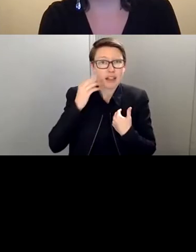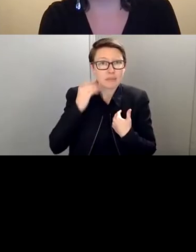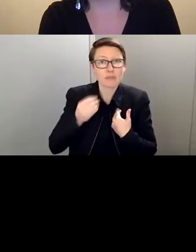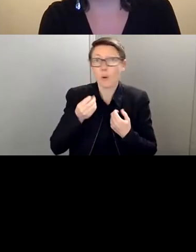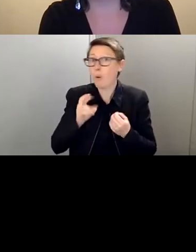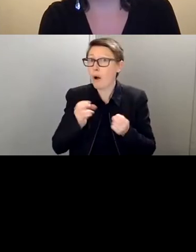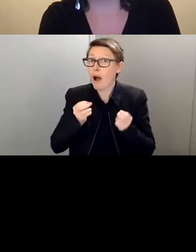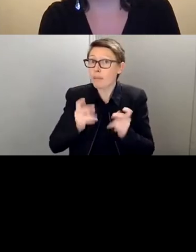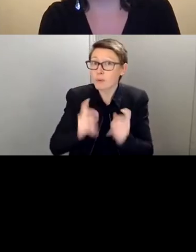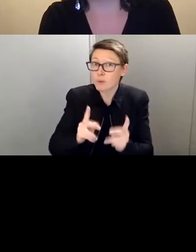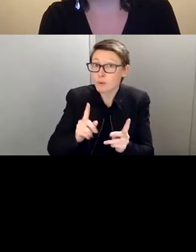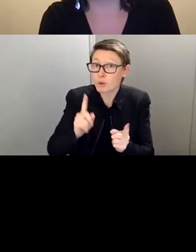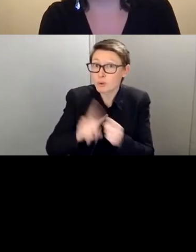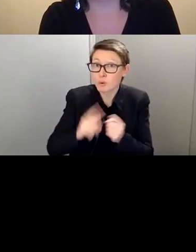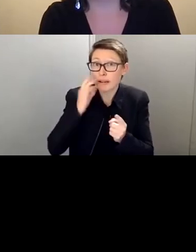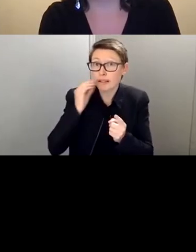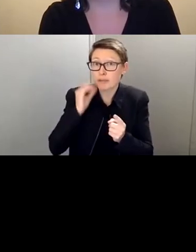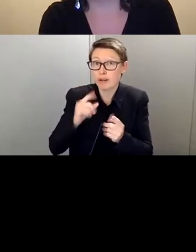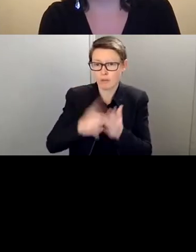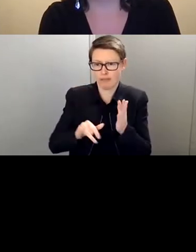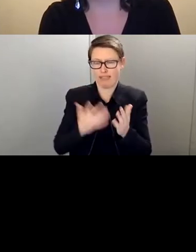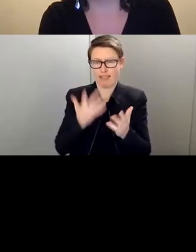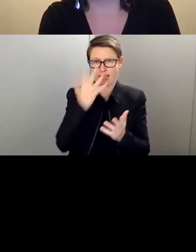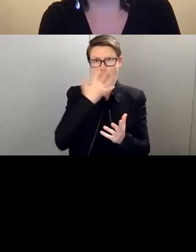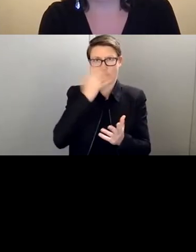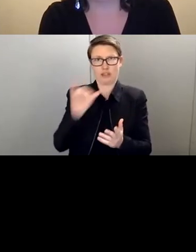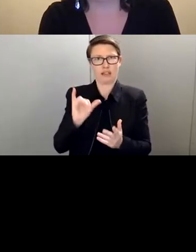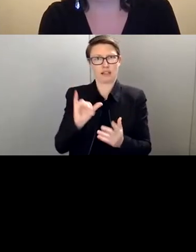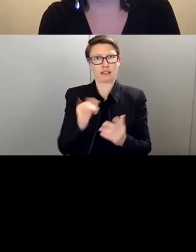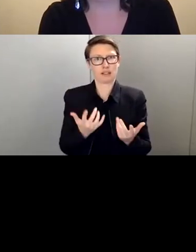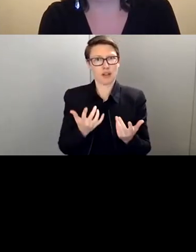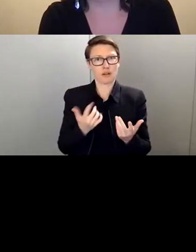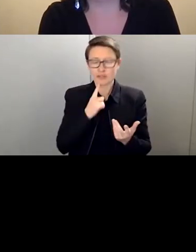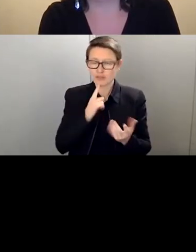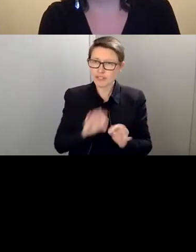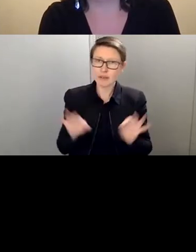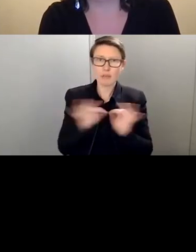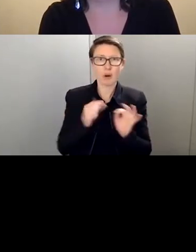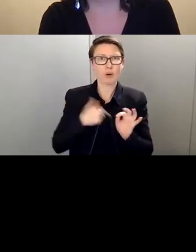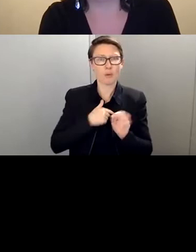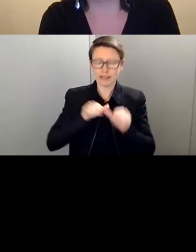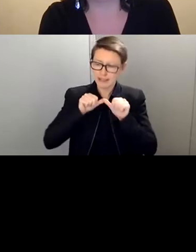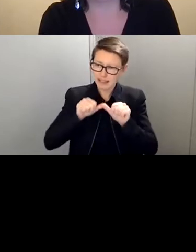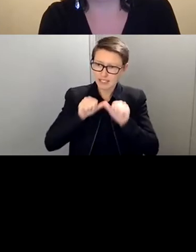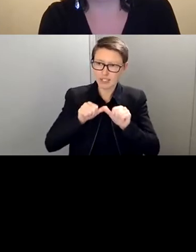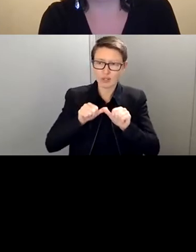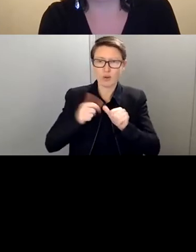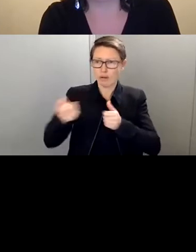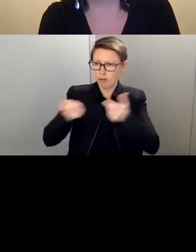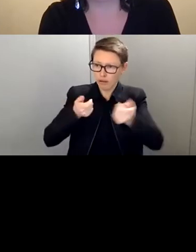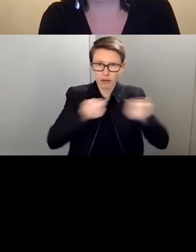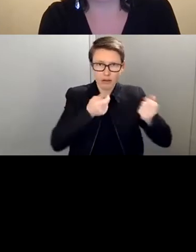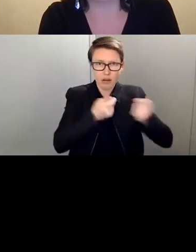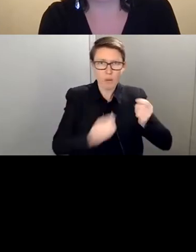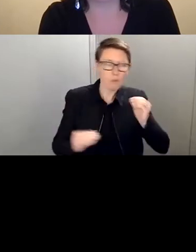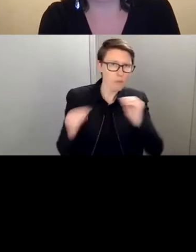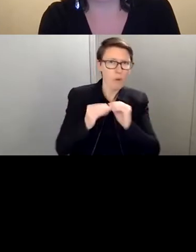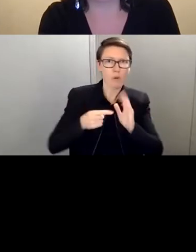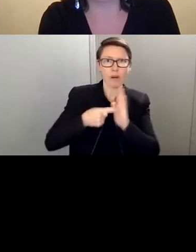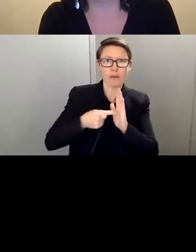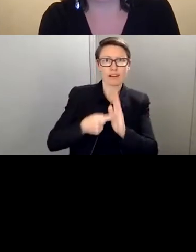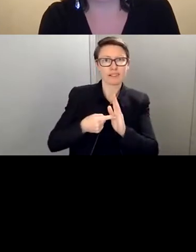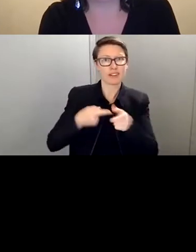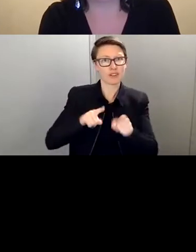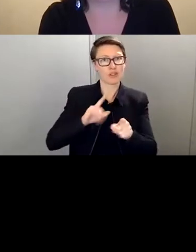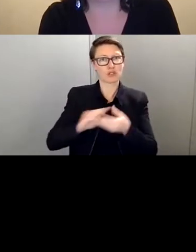why, for me, I think it's really important that we continue to be as expansive and representative in our storytelling,